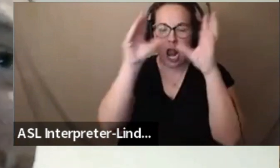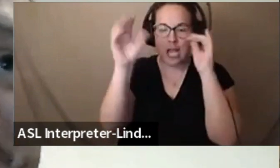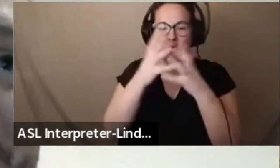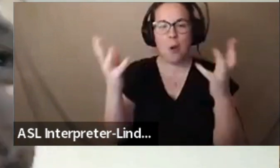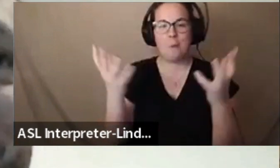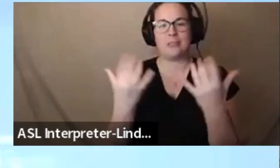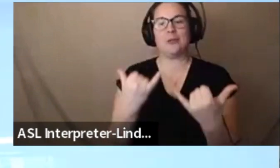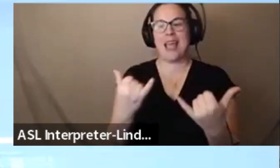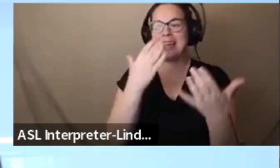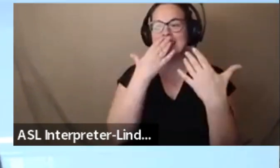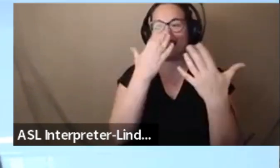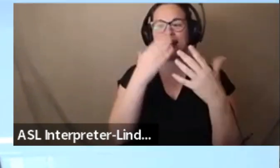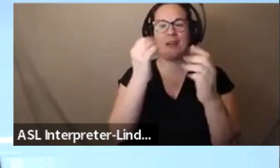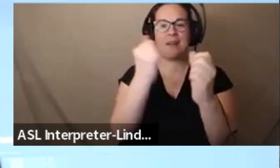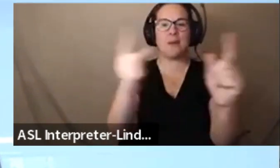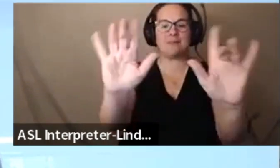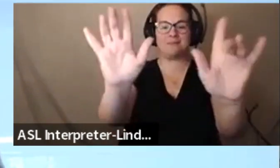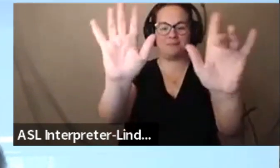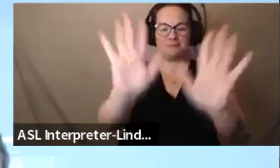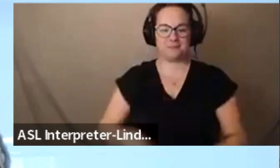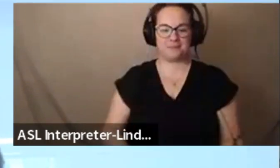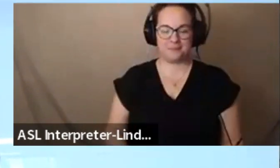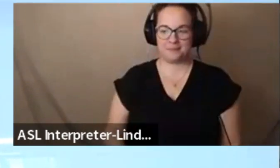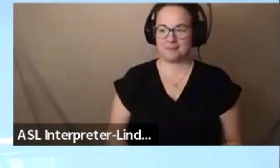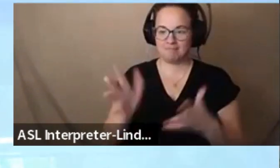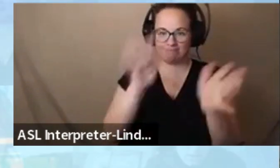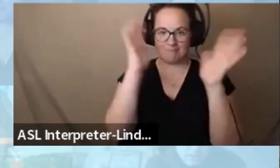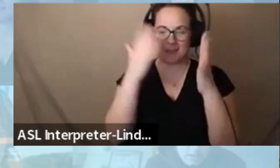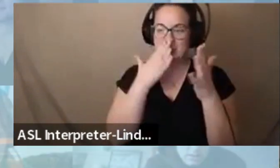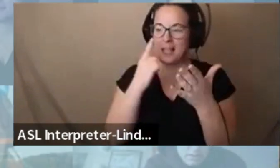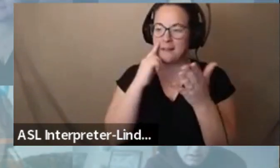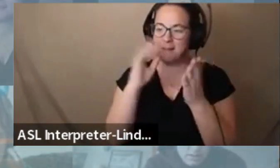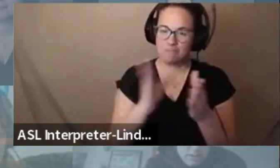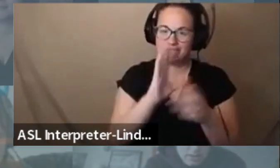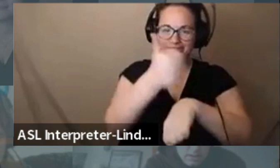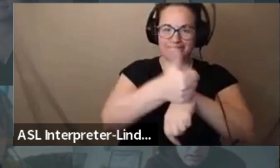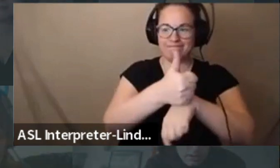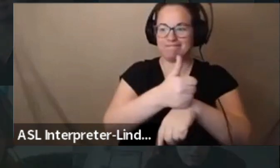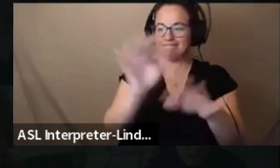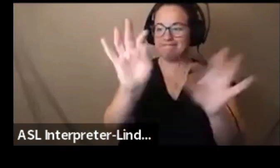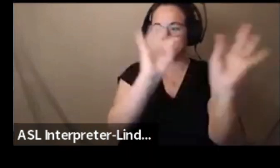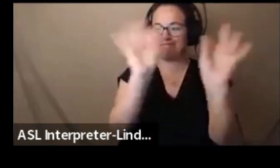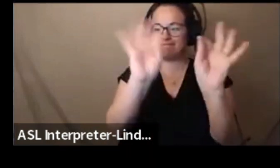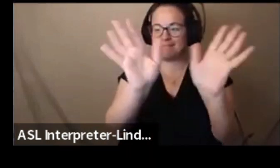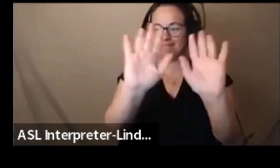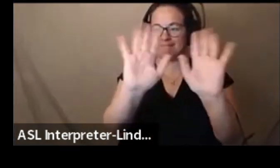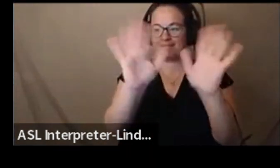was wonderful. Oh, my pleasure. My pleasure. Truly my pleasure.